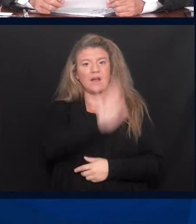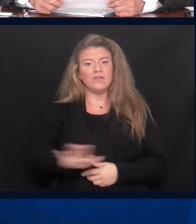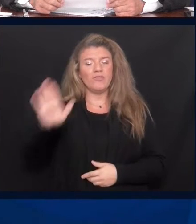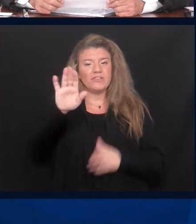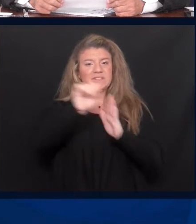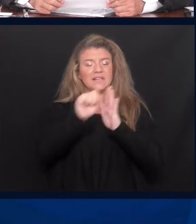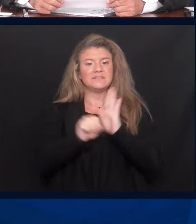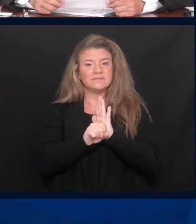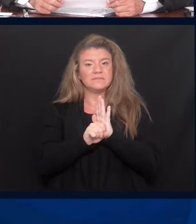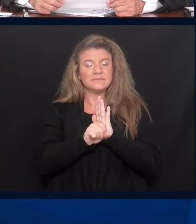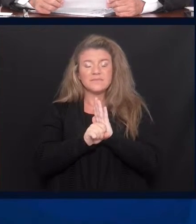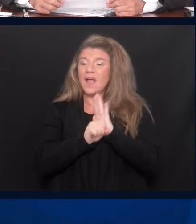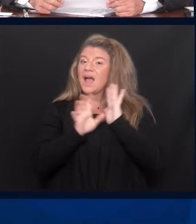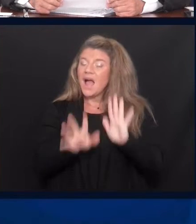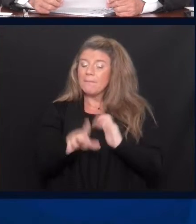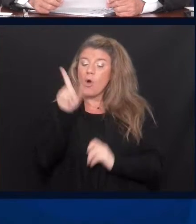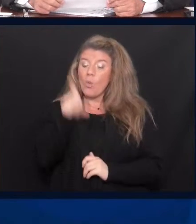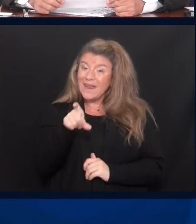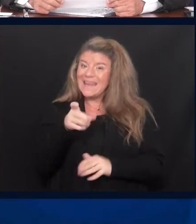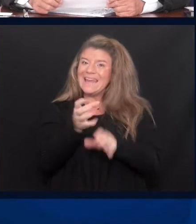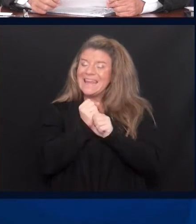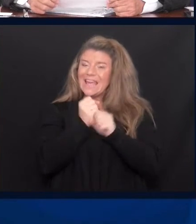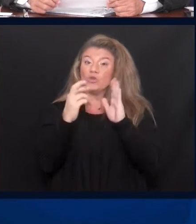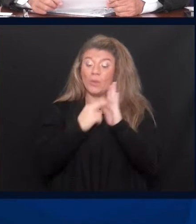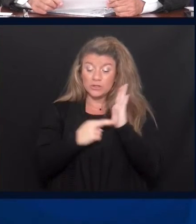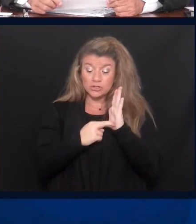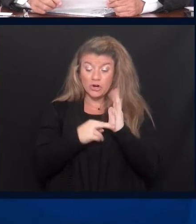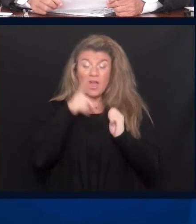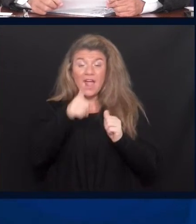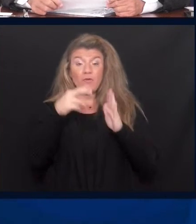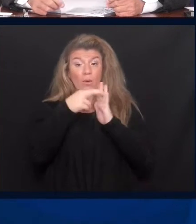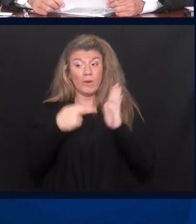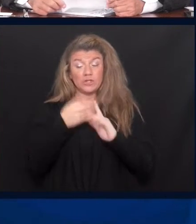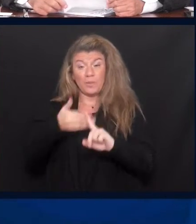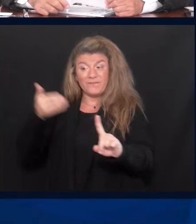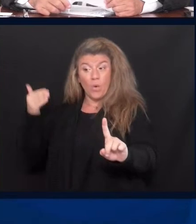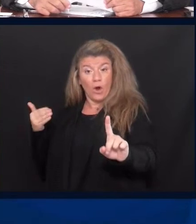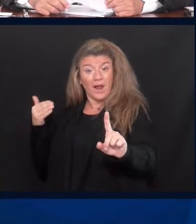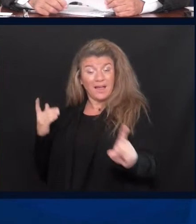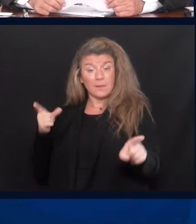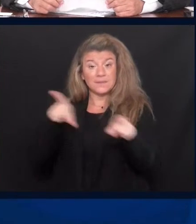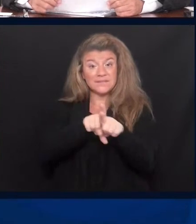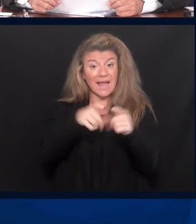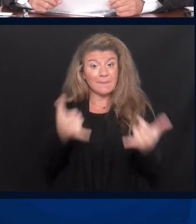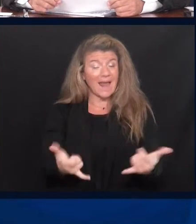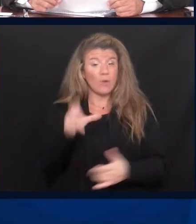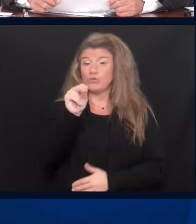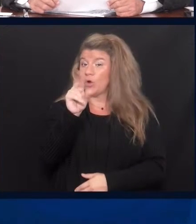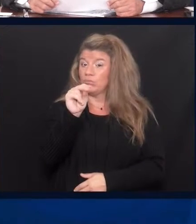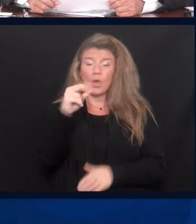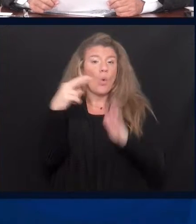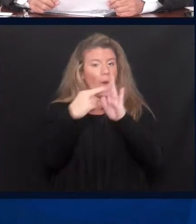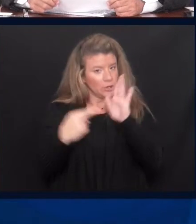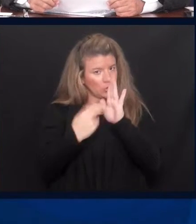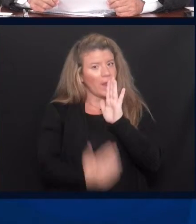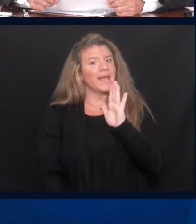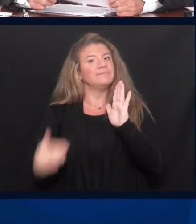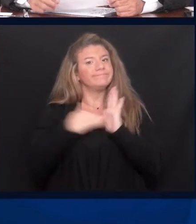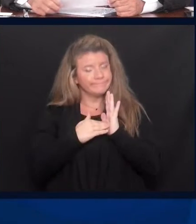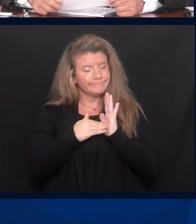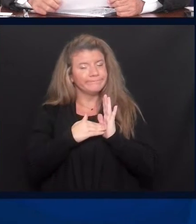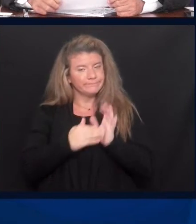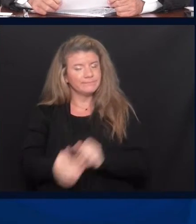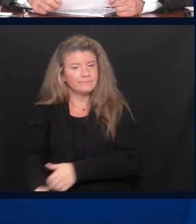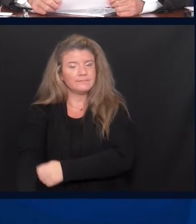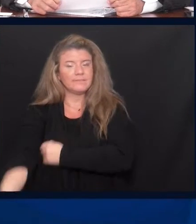And but we need to get you registered. If you were registered before, that doesn't count. You got to register again. And